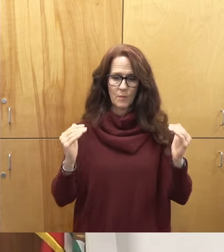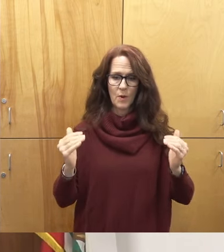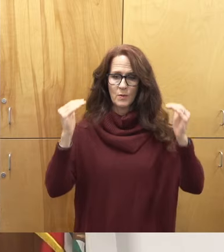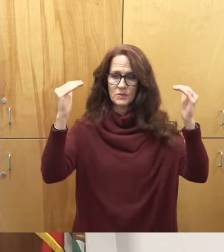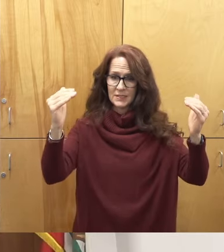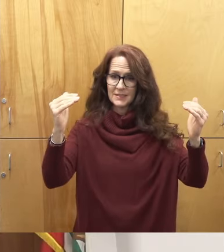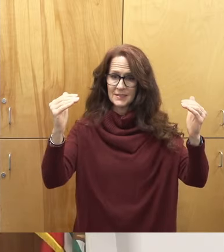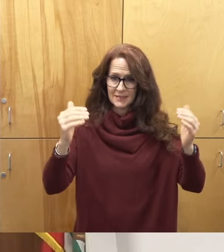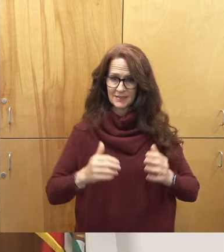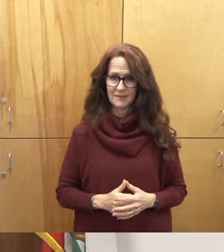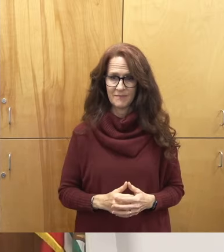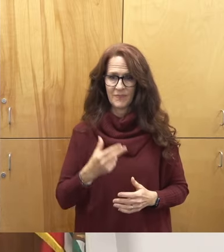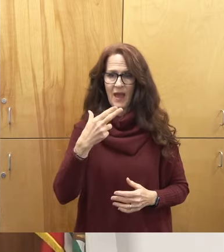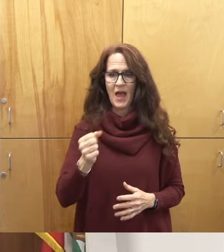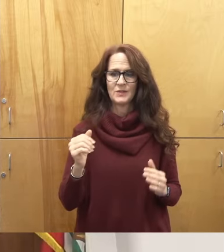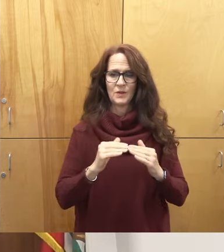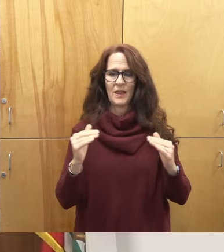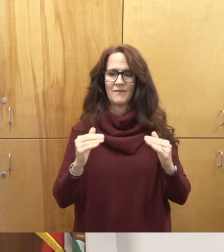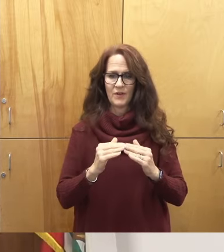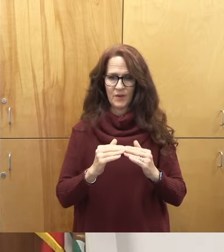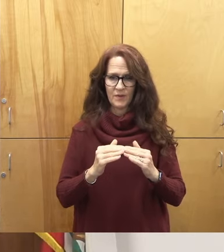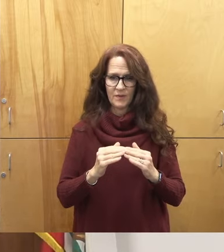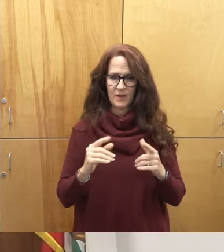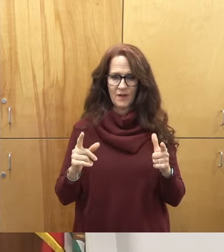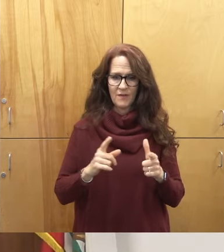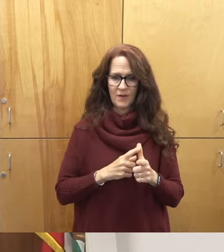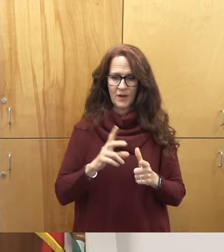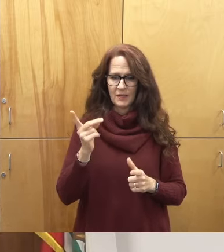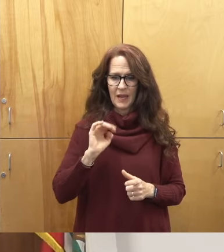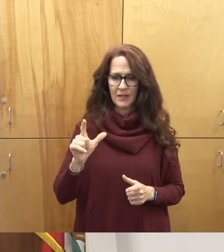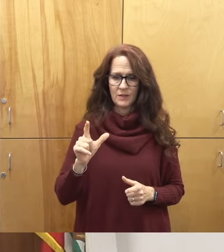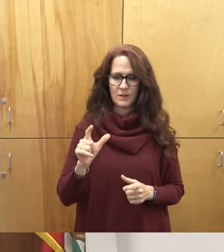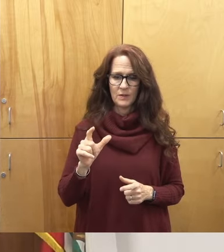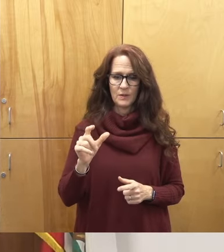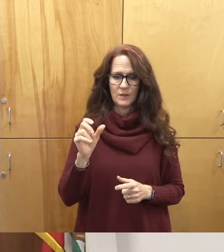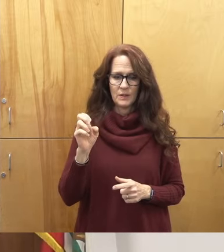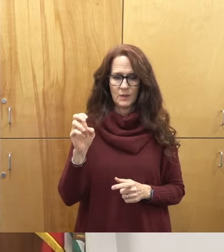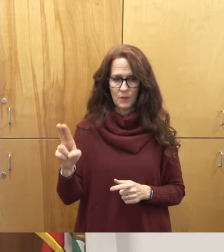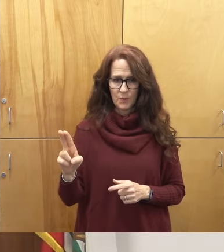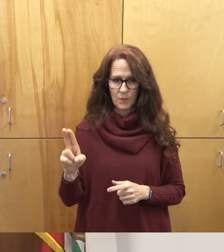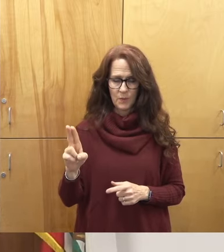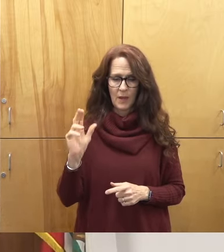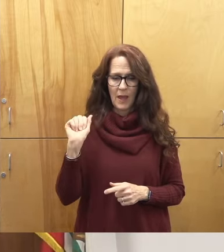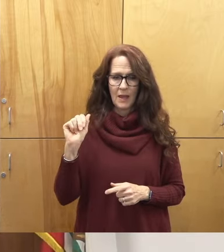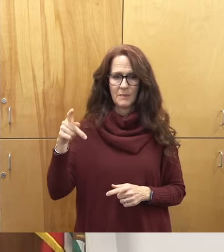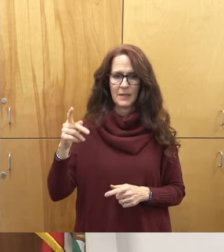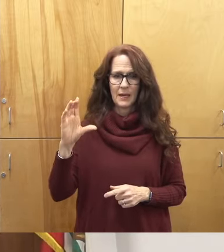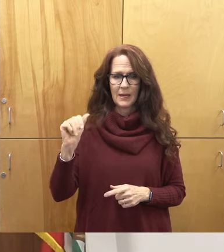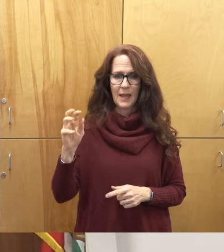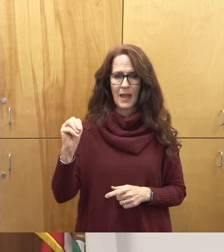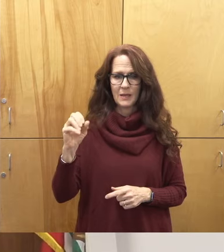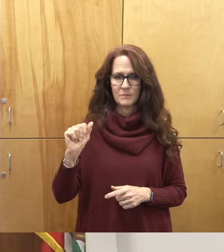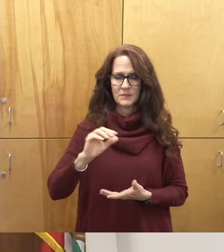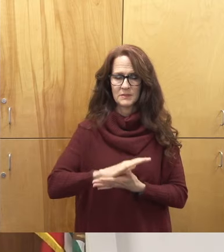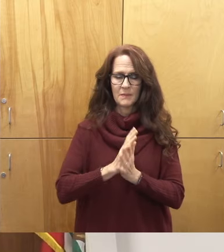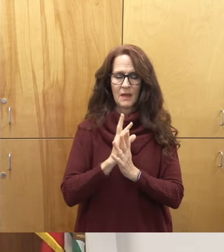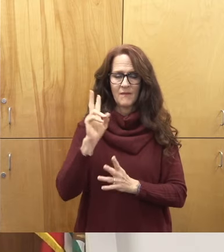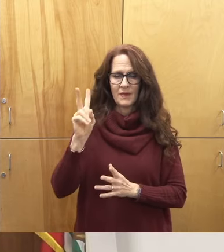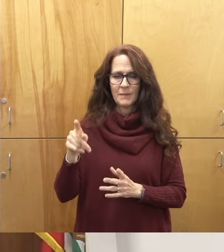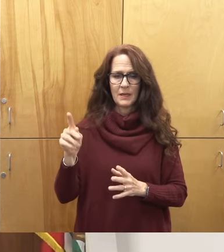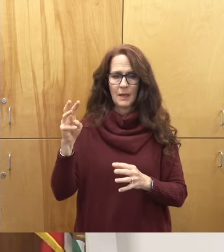the high school level. So first up, Daniel Yu, currently assistant principal at CAMS to vice principal